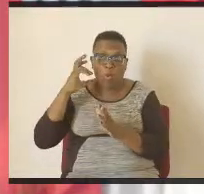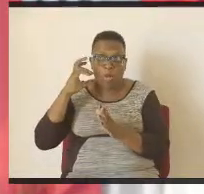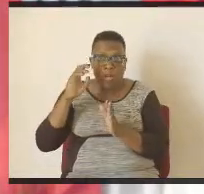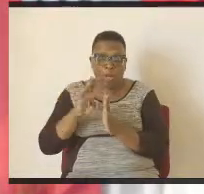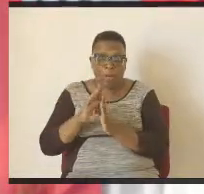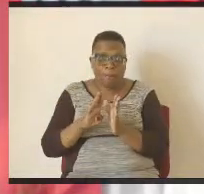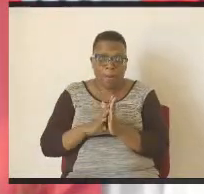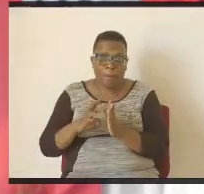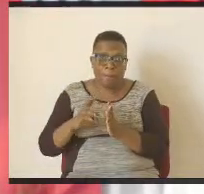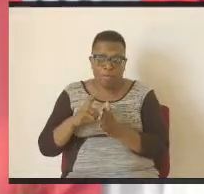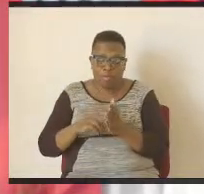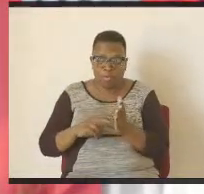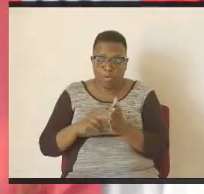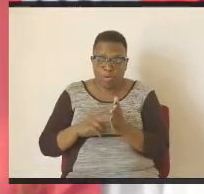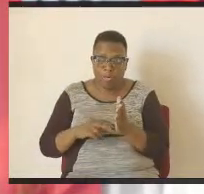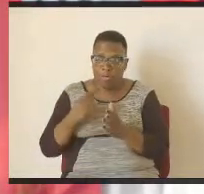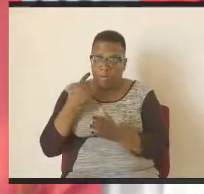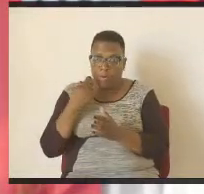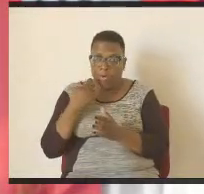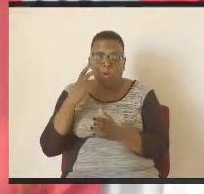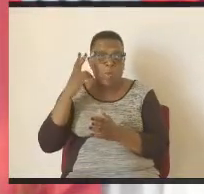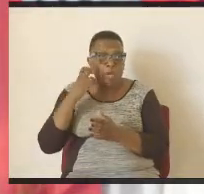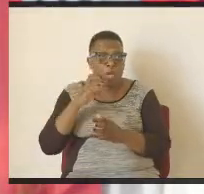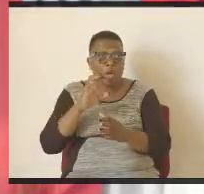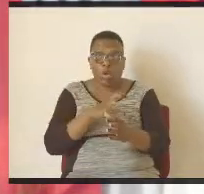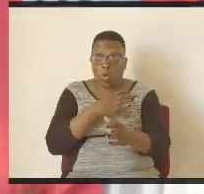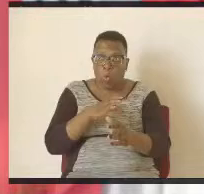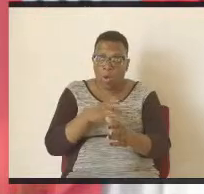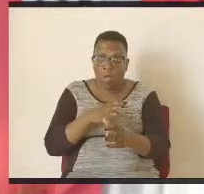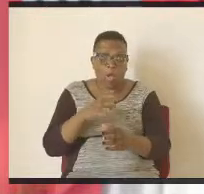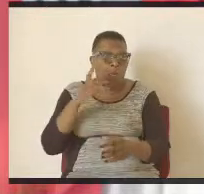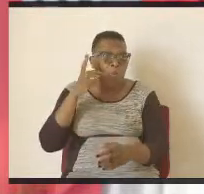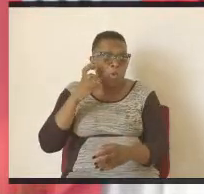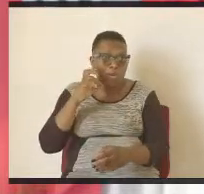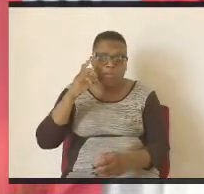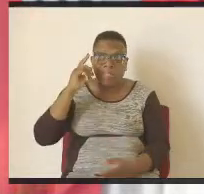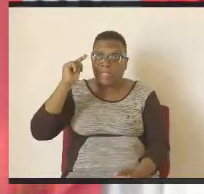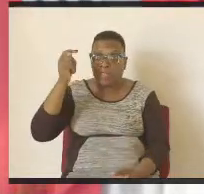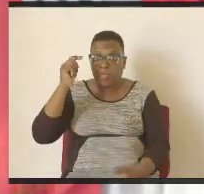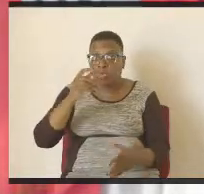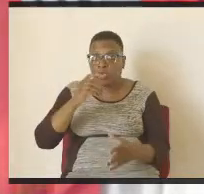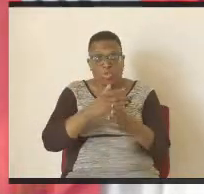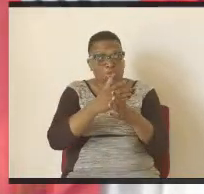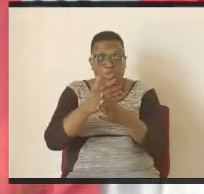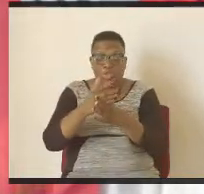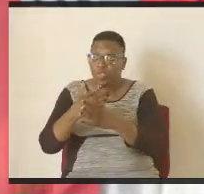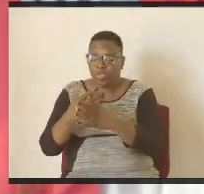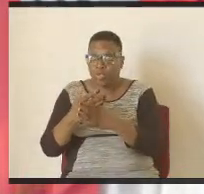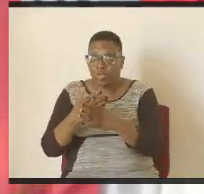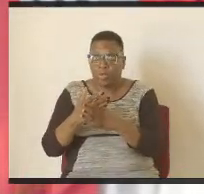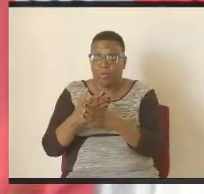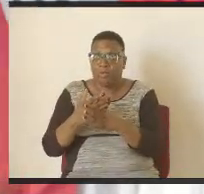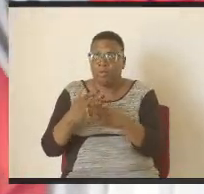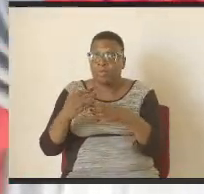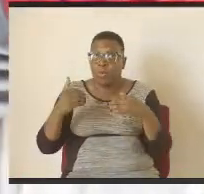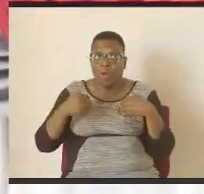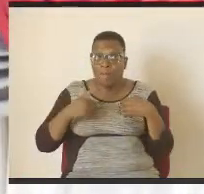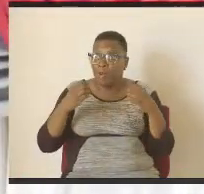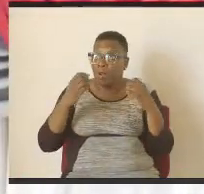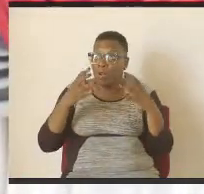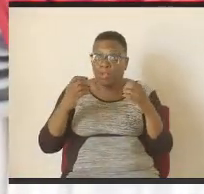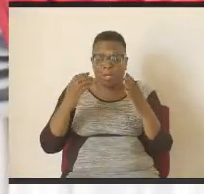Dion, and we just heard the choir song. We heard all the testimonies and the things that were shared. So we have gotten a lot of messages